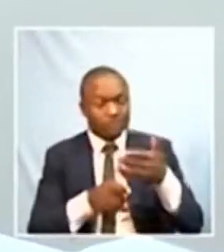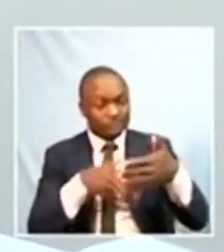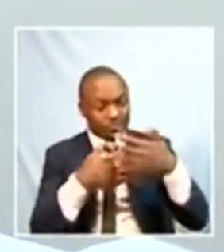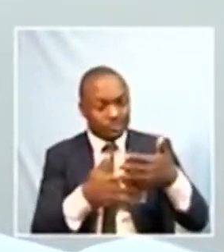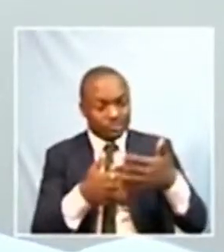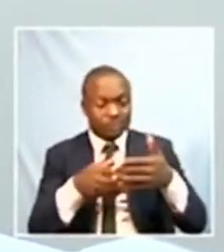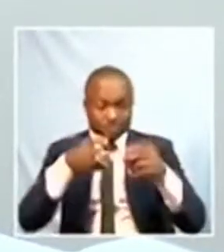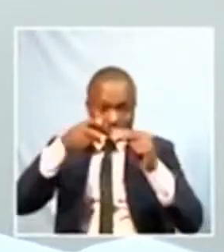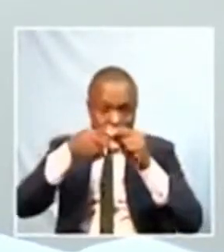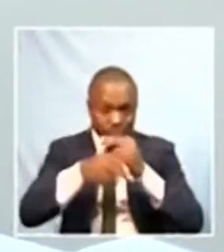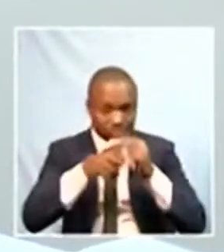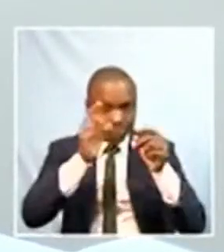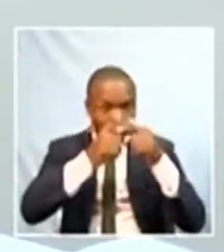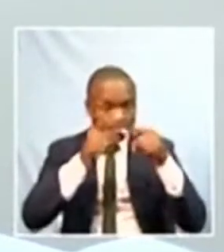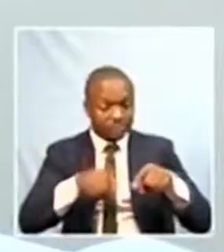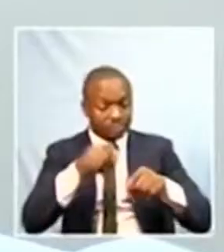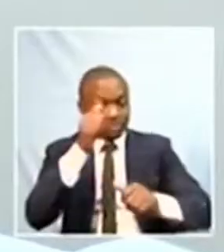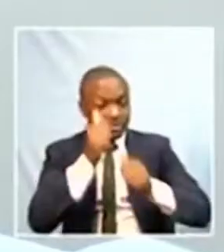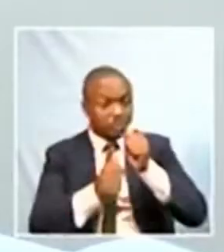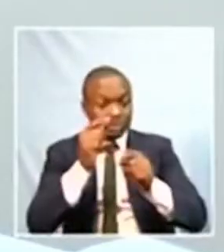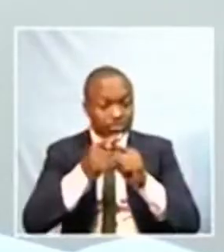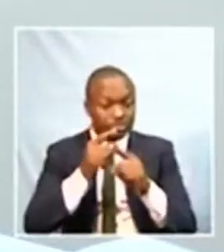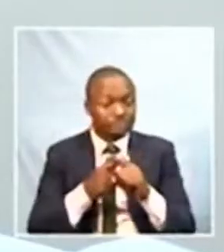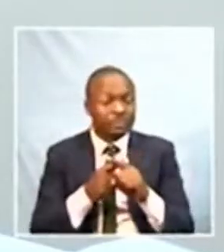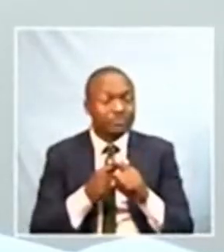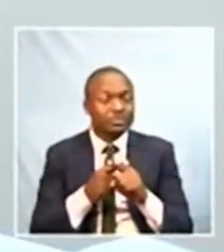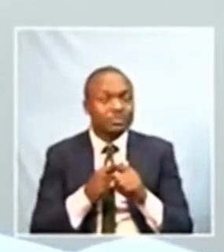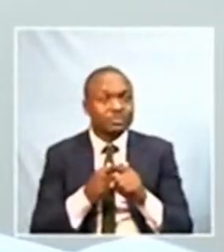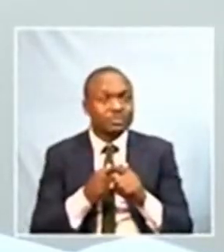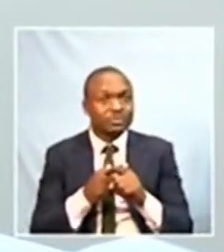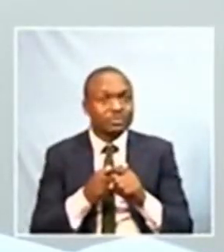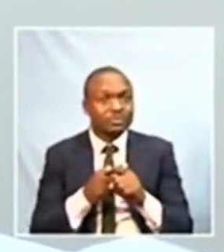the termination was done, in which month?